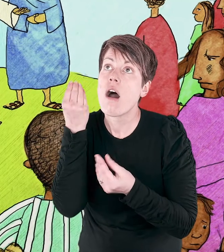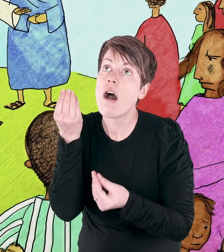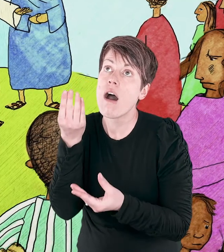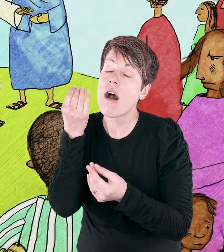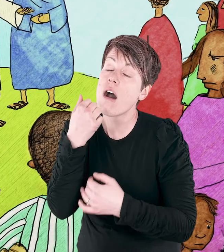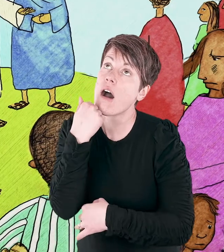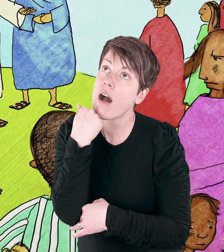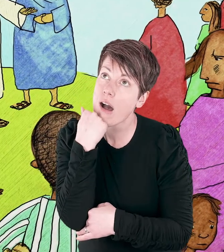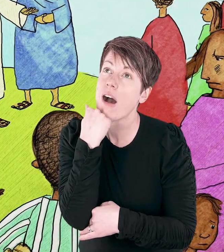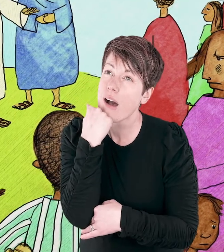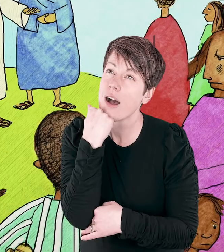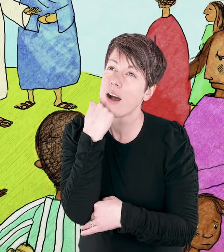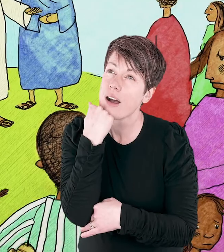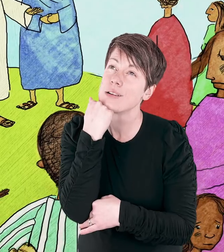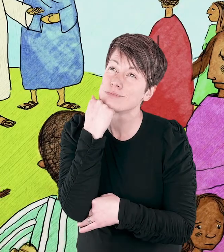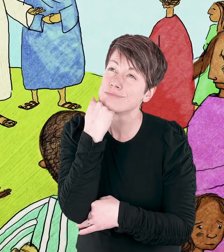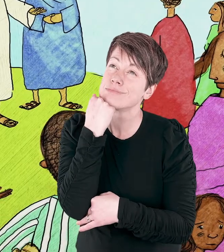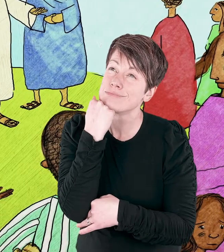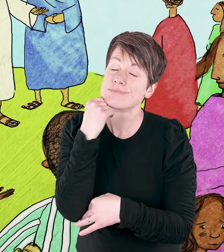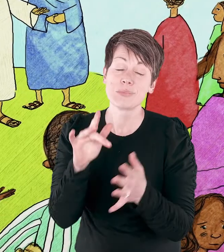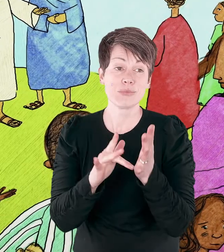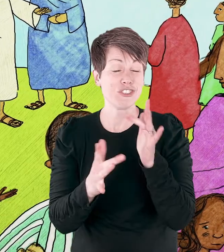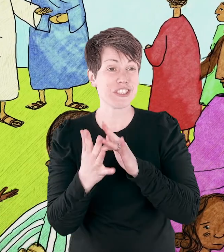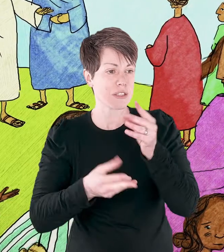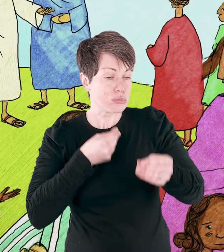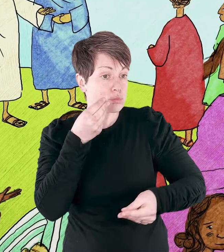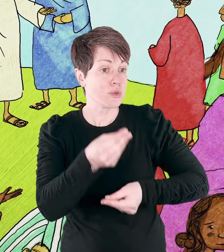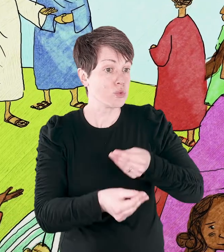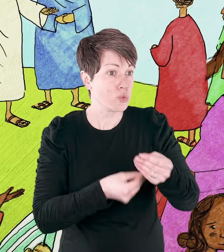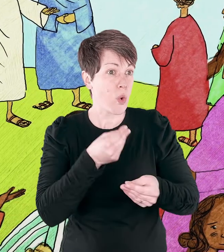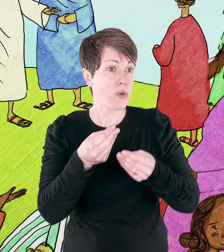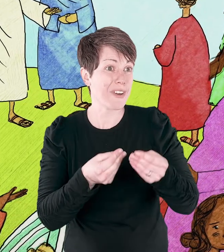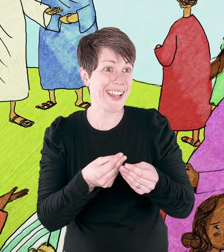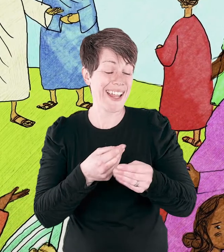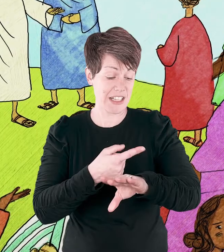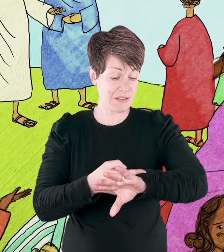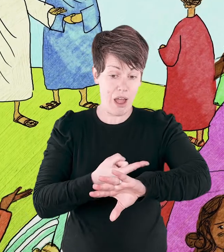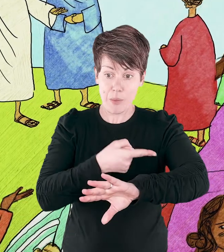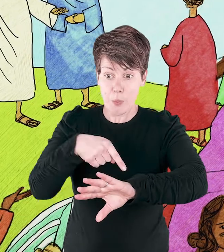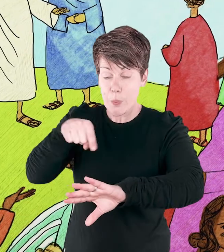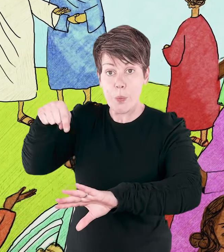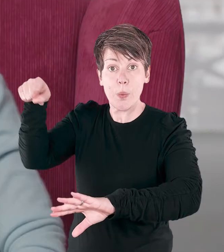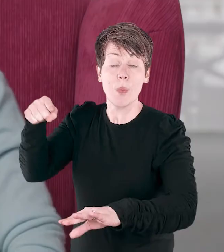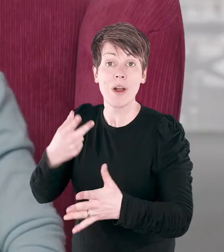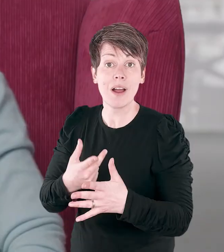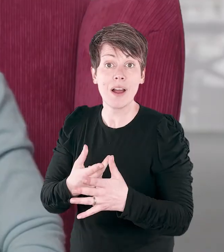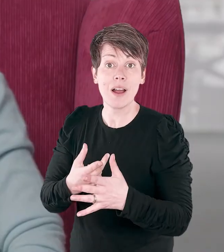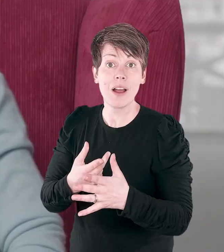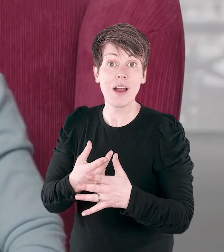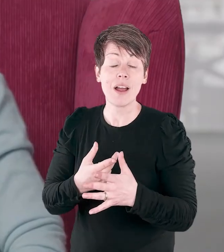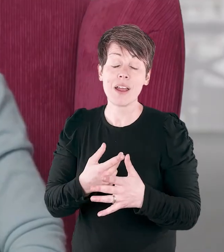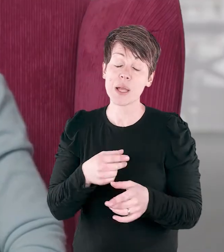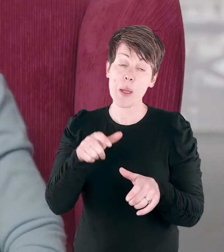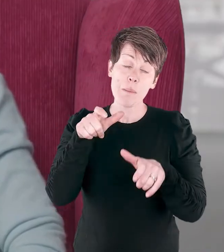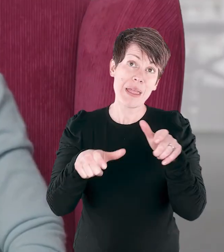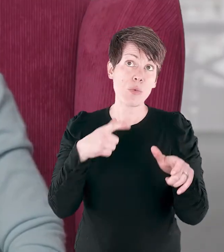that's how it is. Listening to Jesus, as if time didn't exist. People could